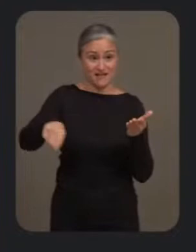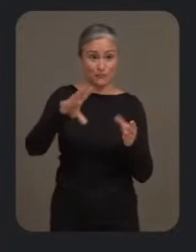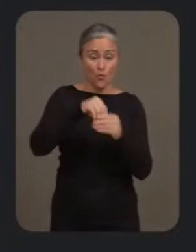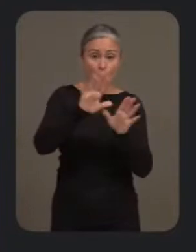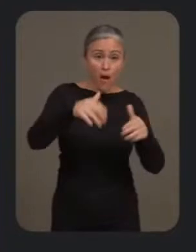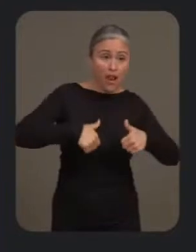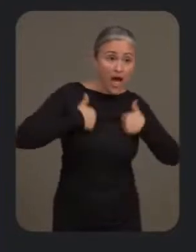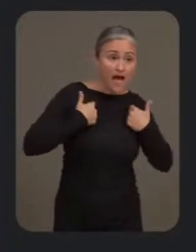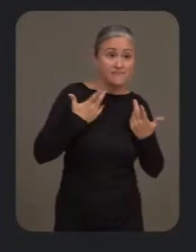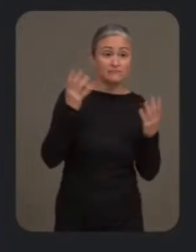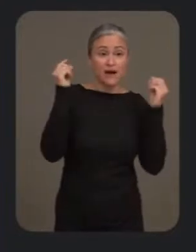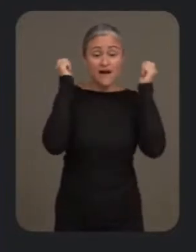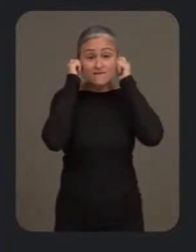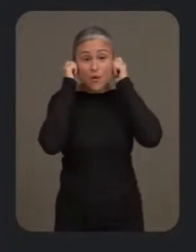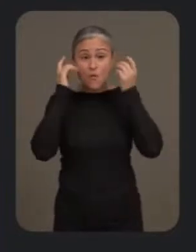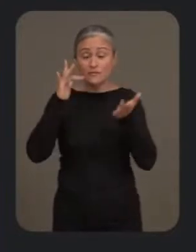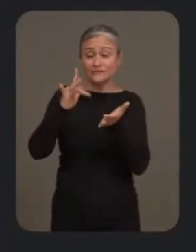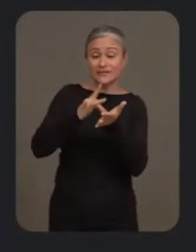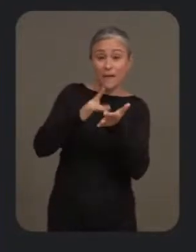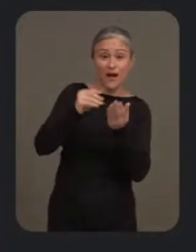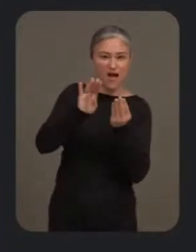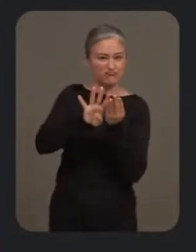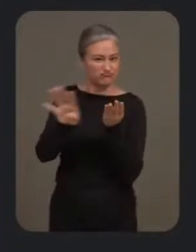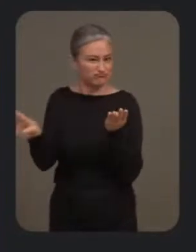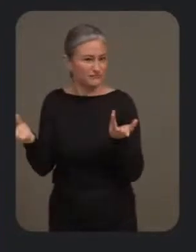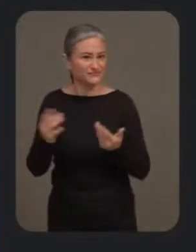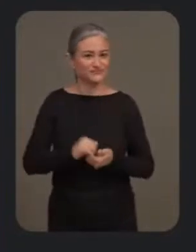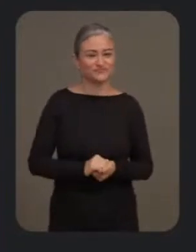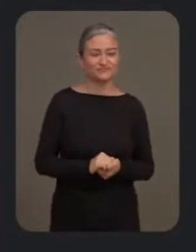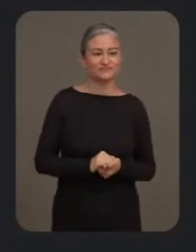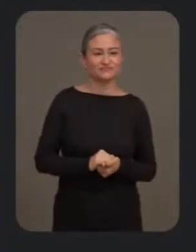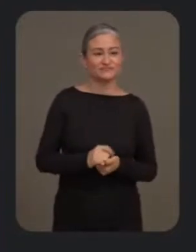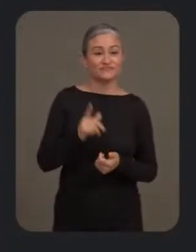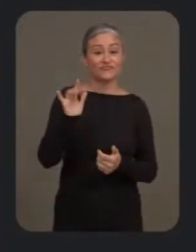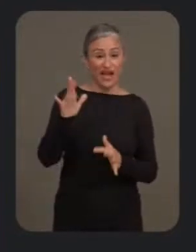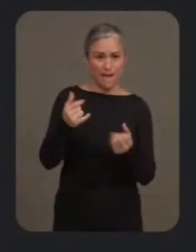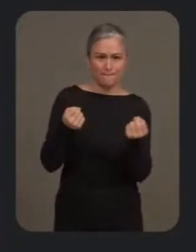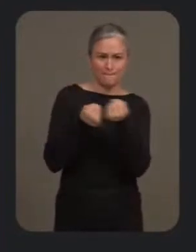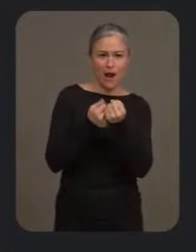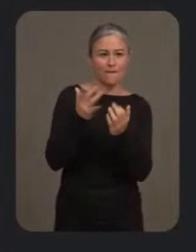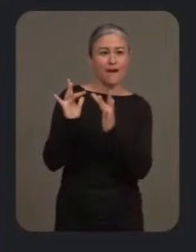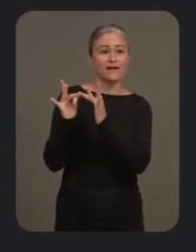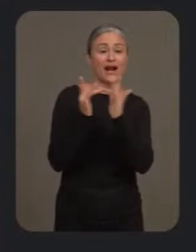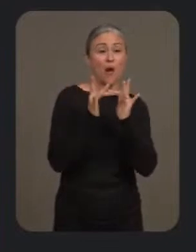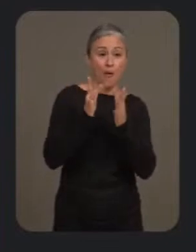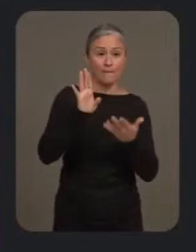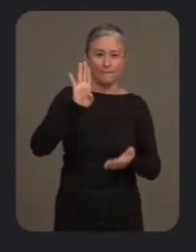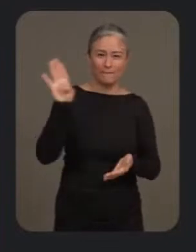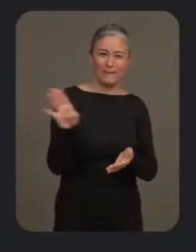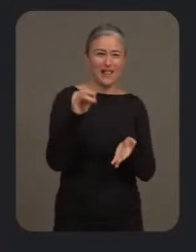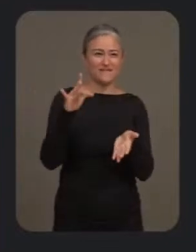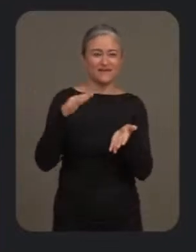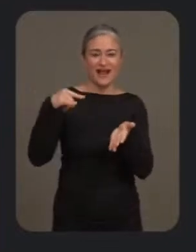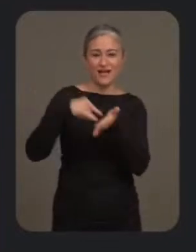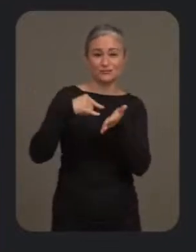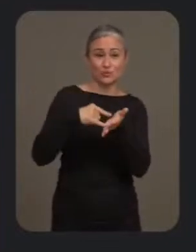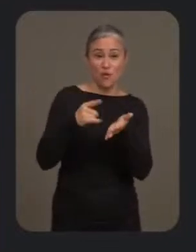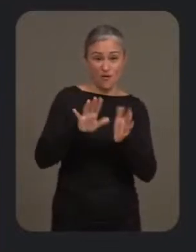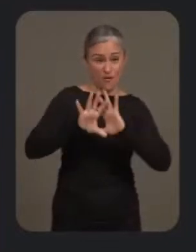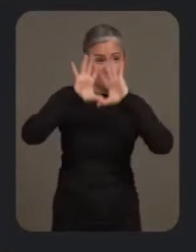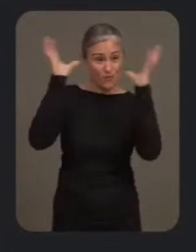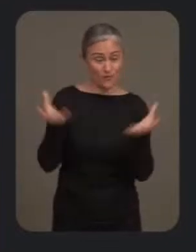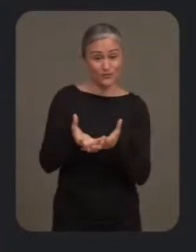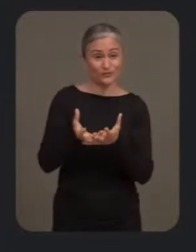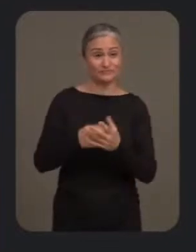including headphones, tablets, and more. It's powered by a network of billions of Android devices around the